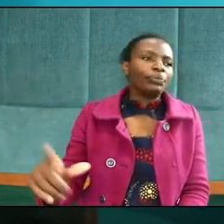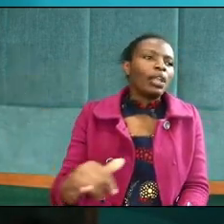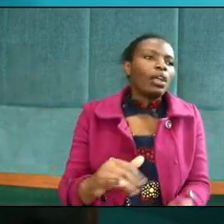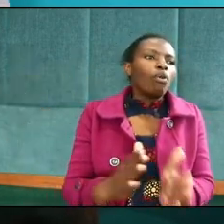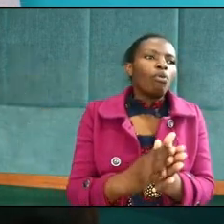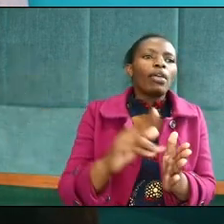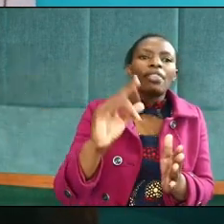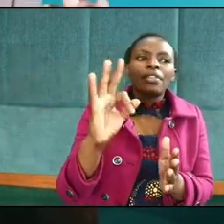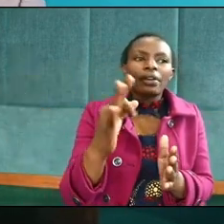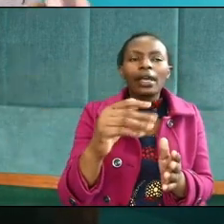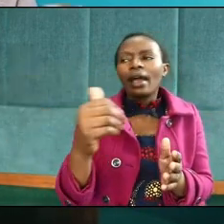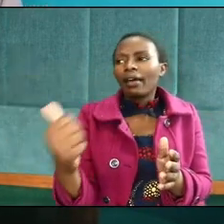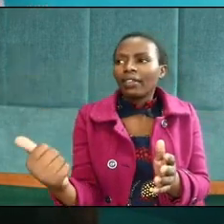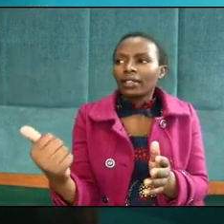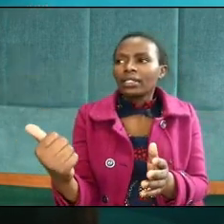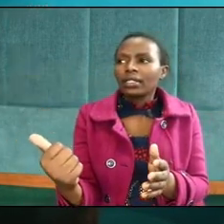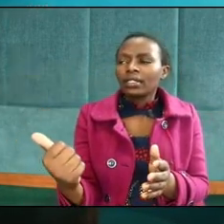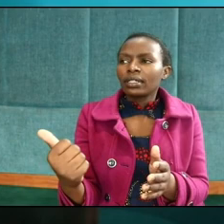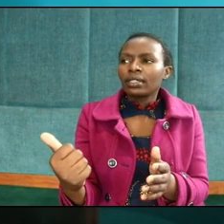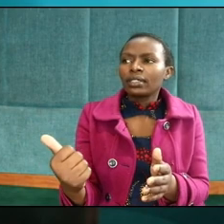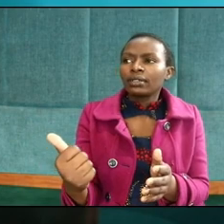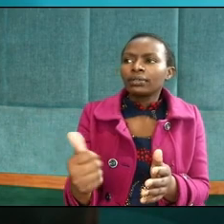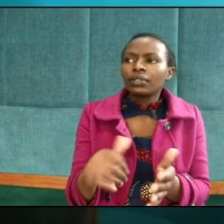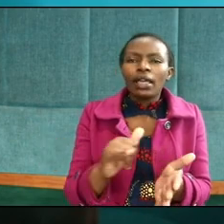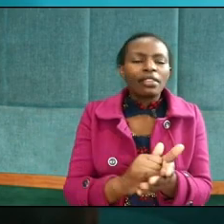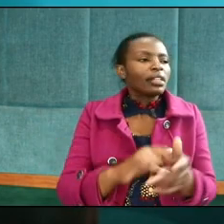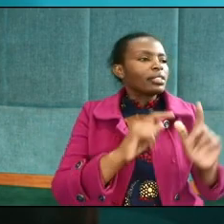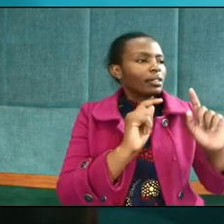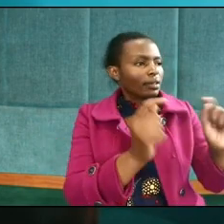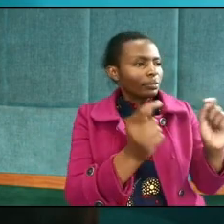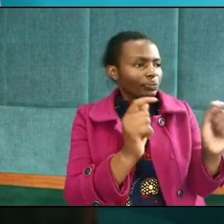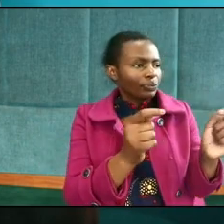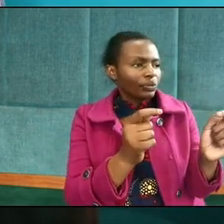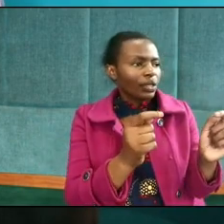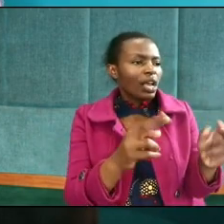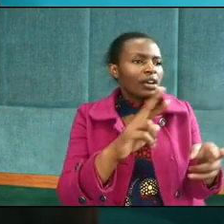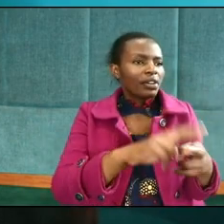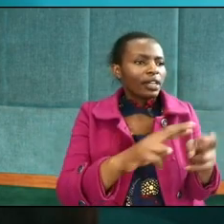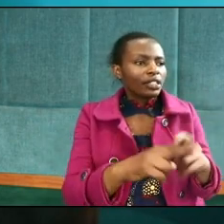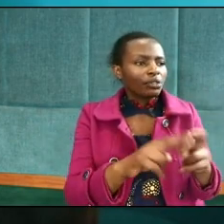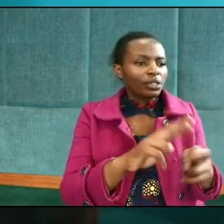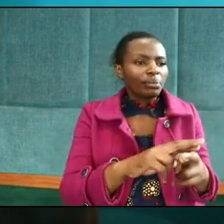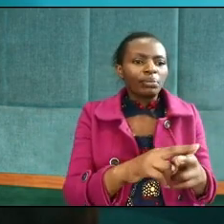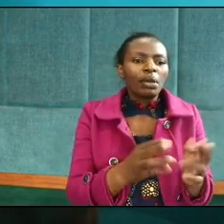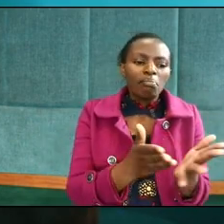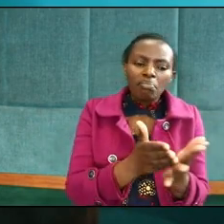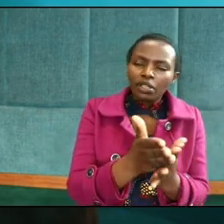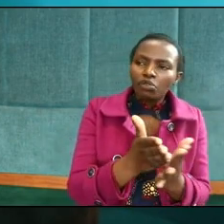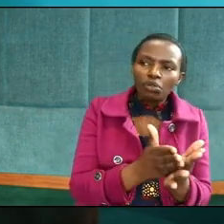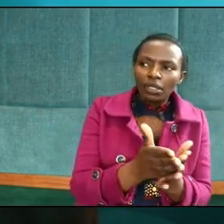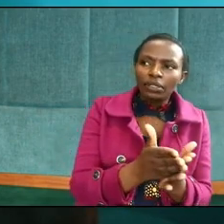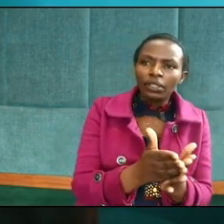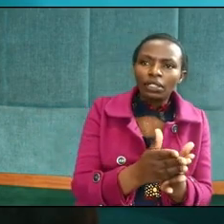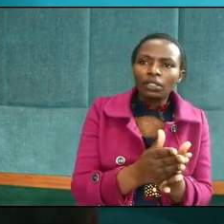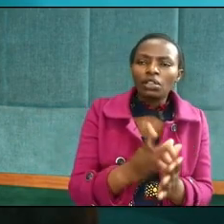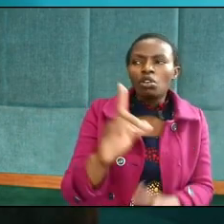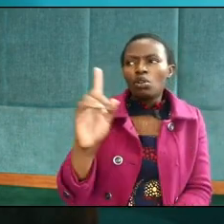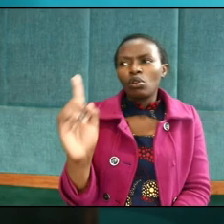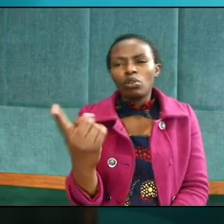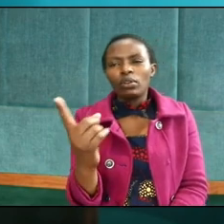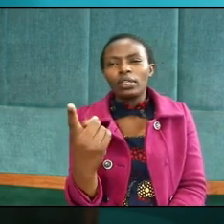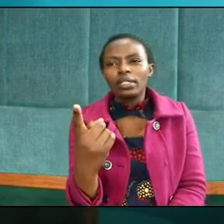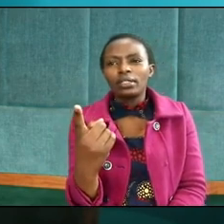others, which is entitled Relationship Between Loneliness, Psychiatric